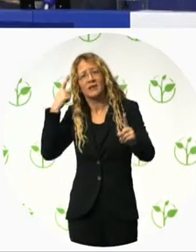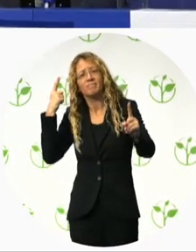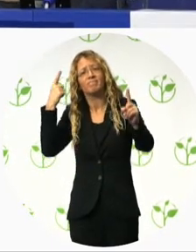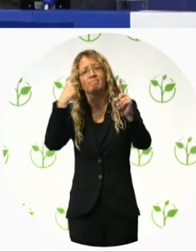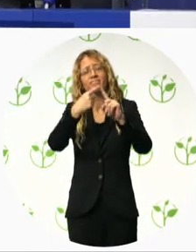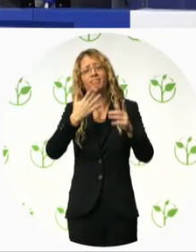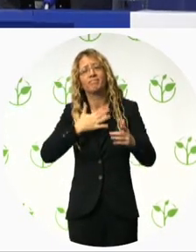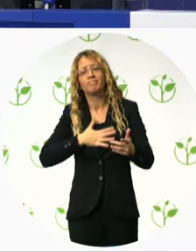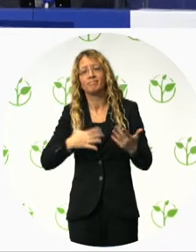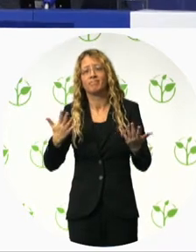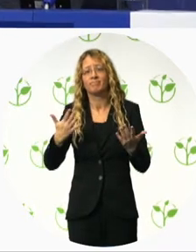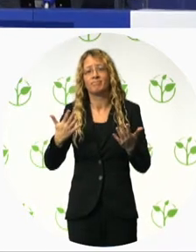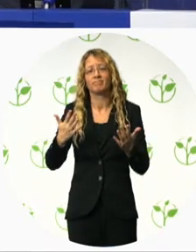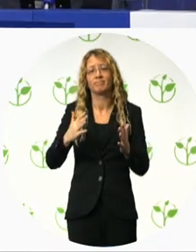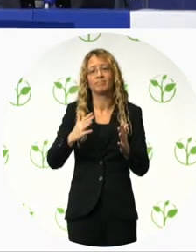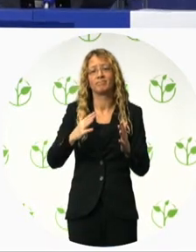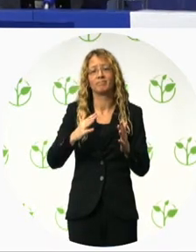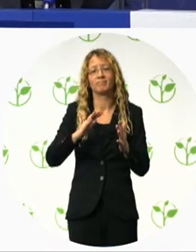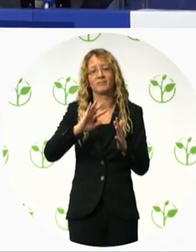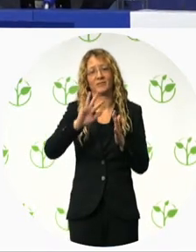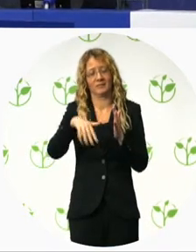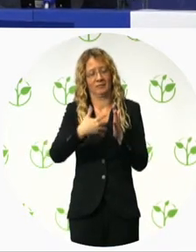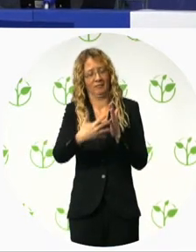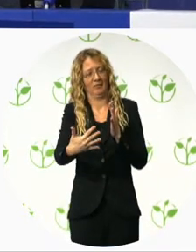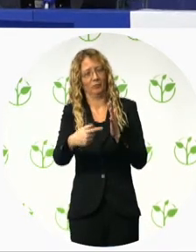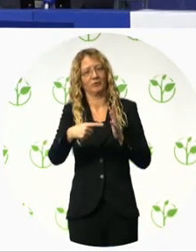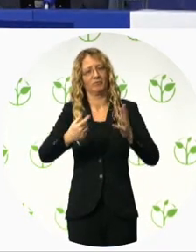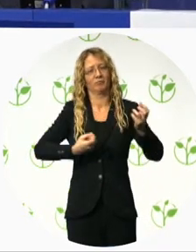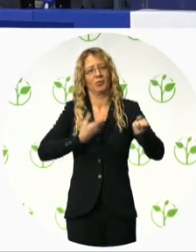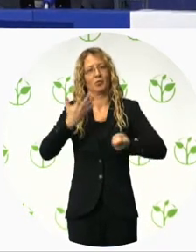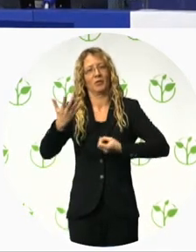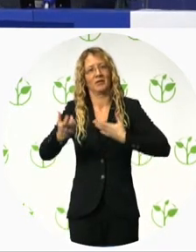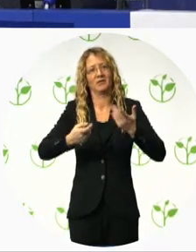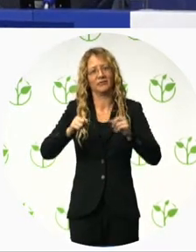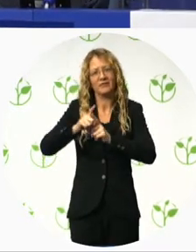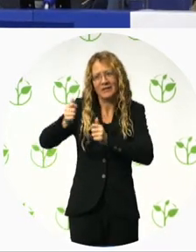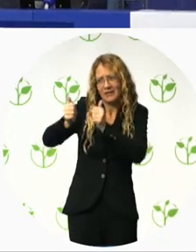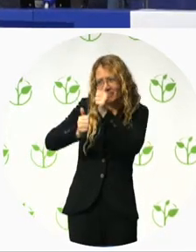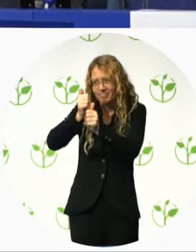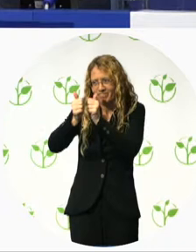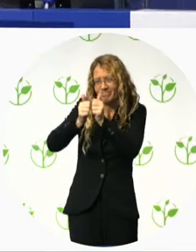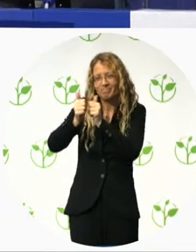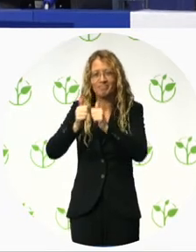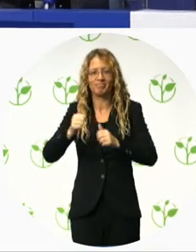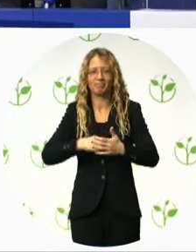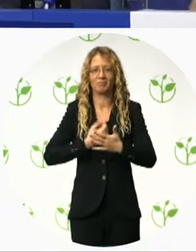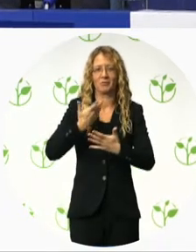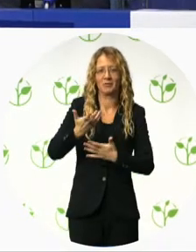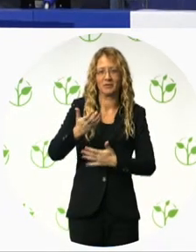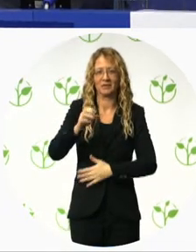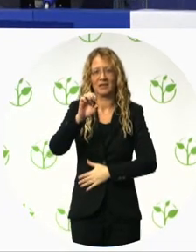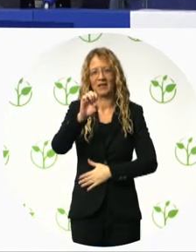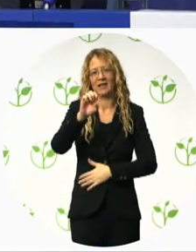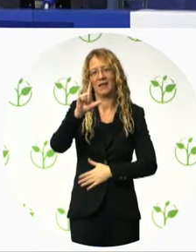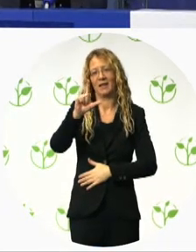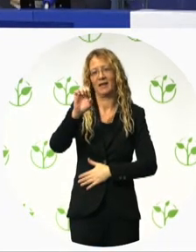And why like a telco is a sponsor of these things? So telco industry